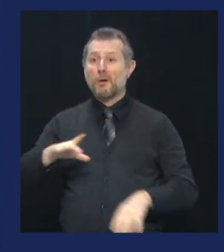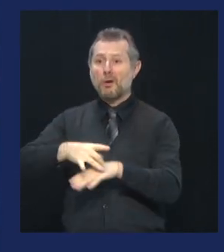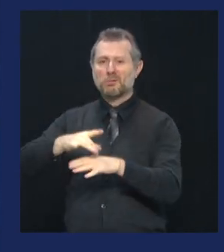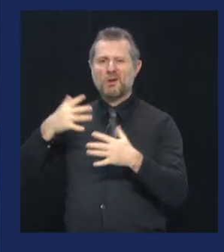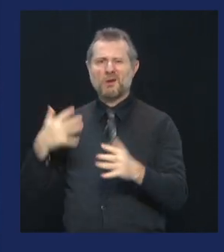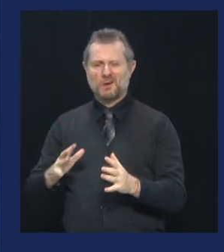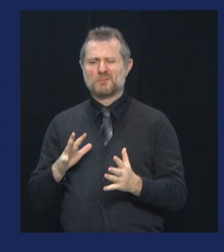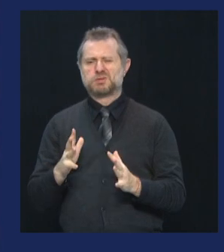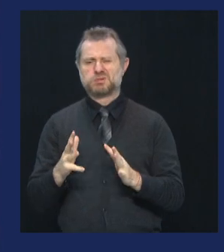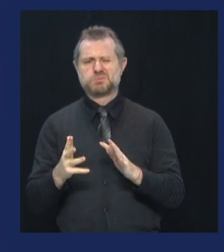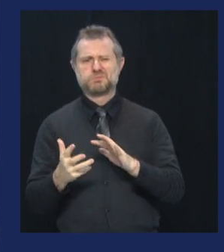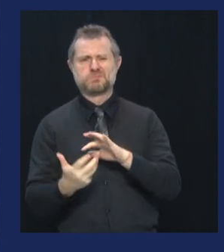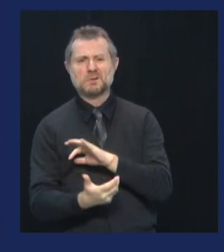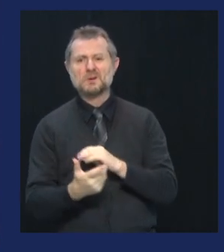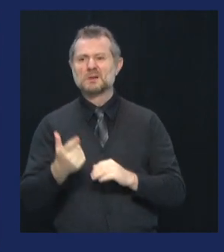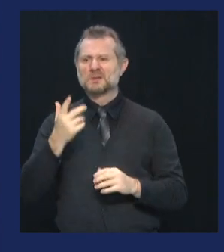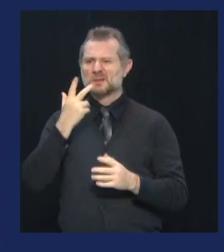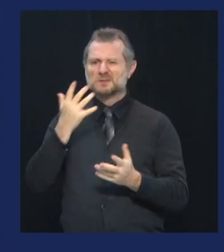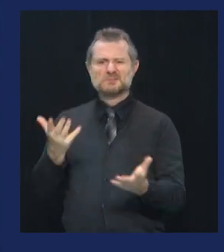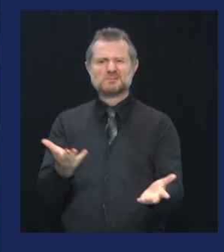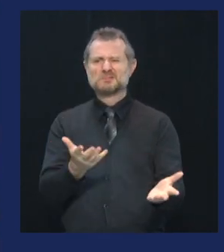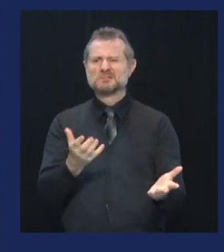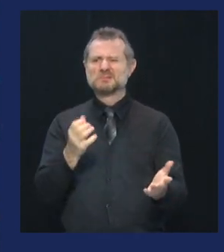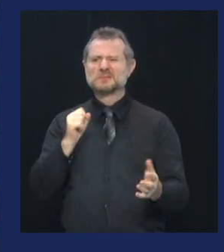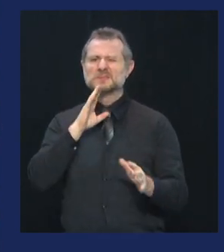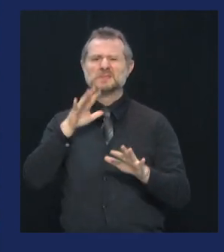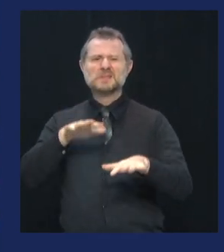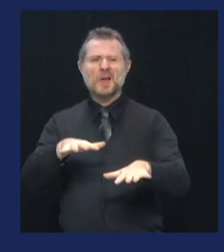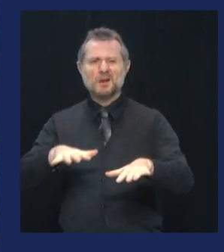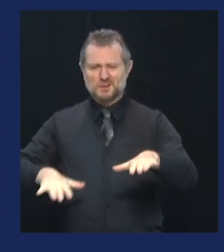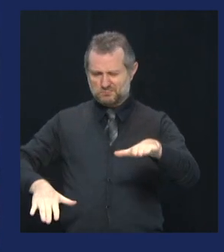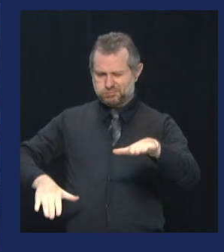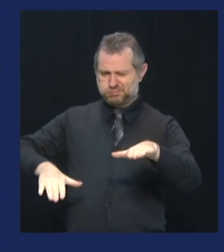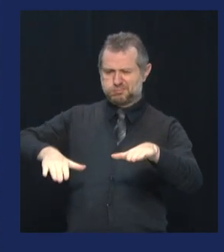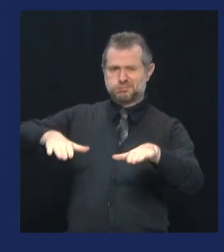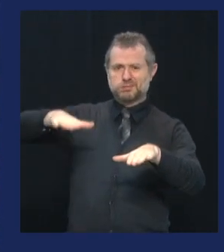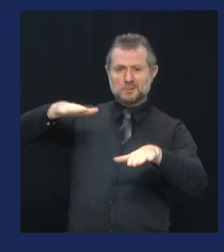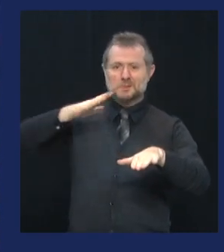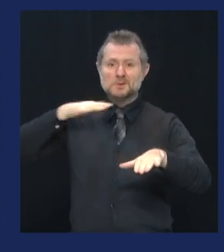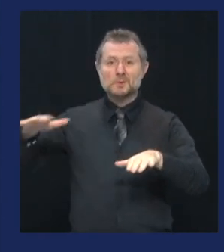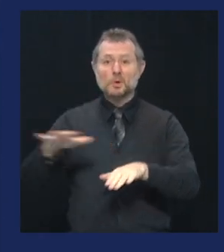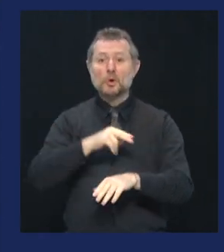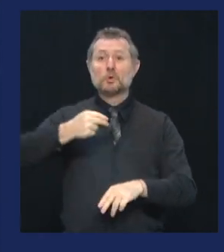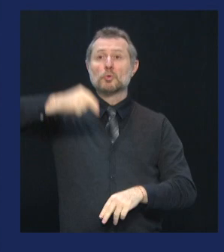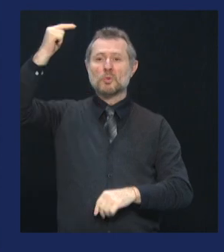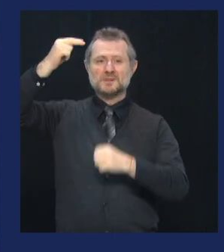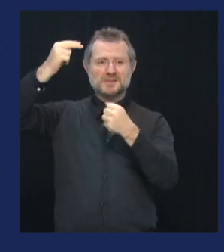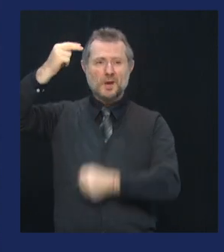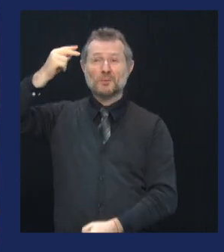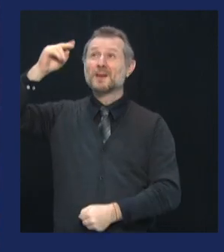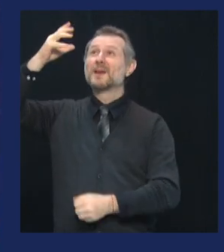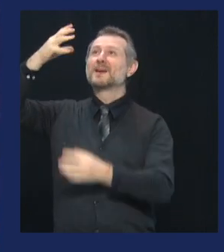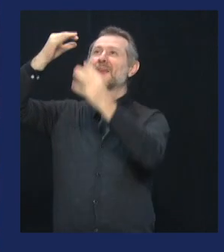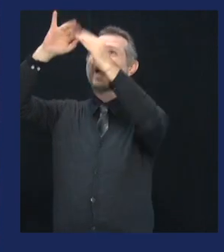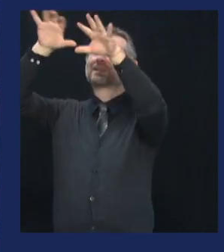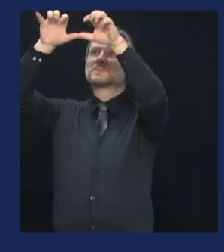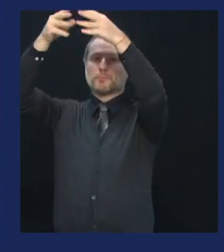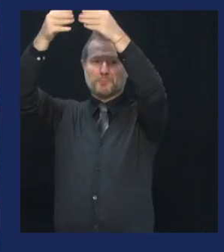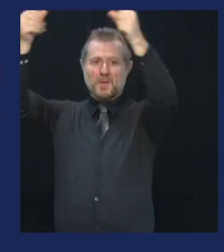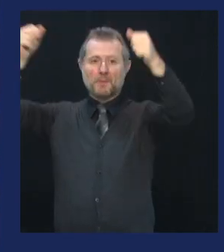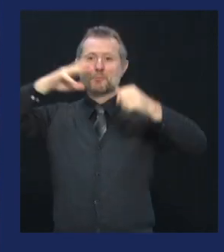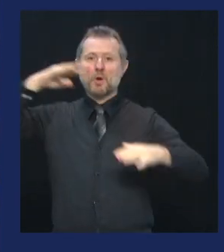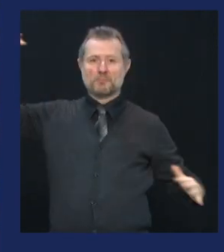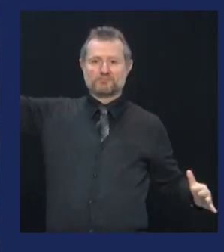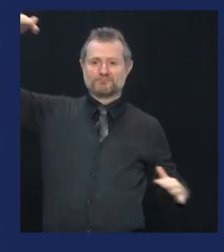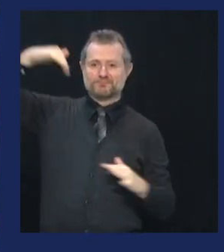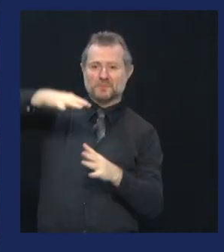Sea levels are rising, ice caps are shrinking, California is burning, the Arctic is melting, deserts are